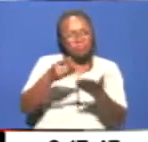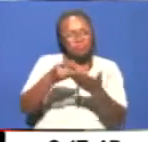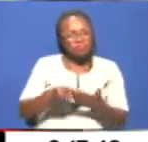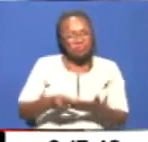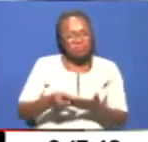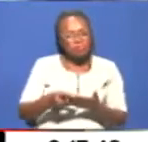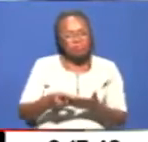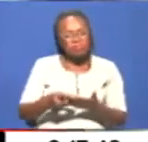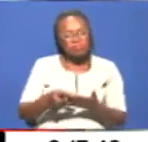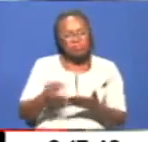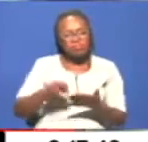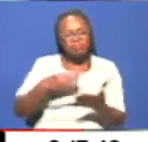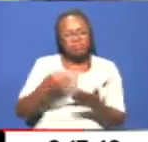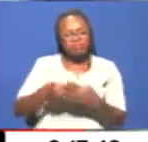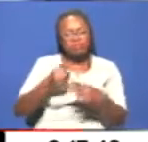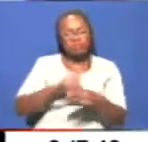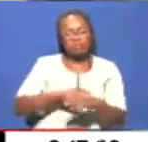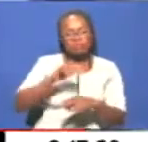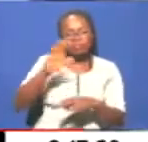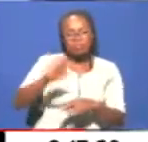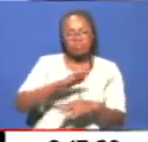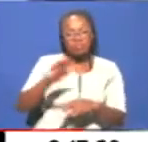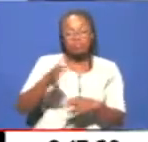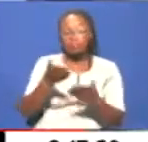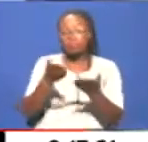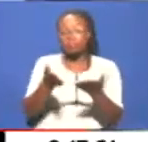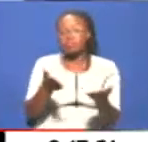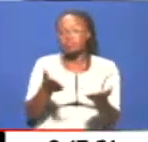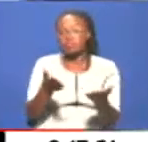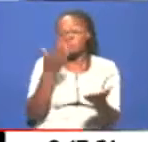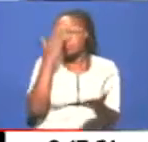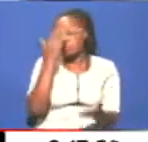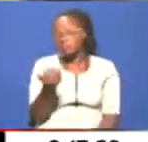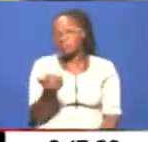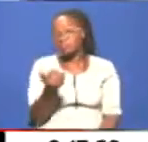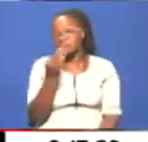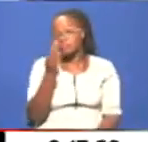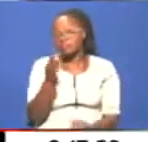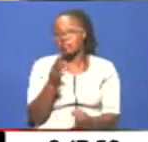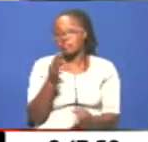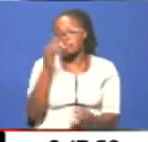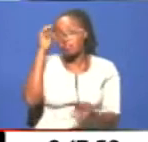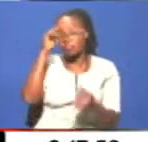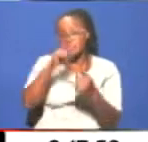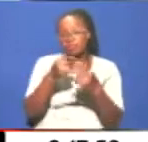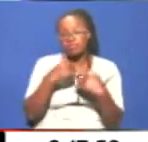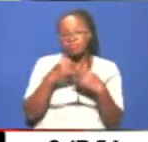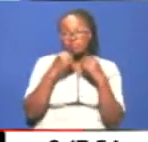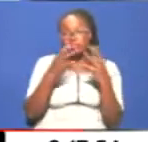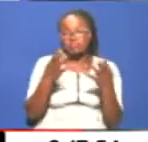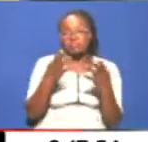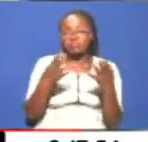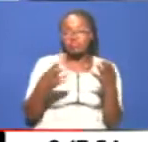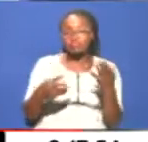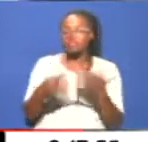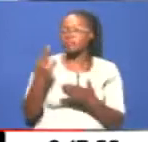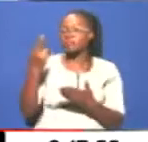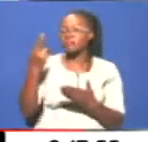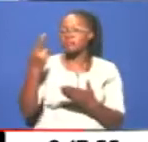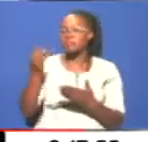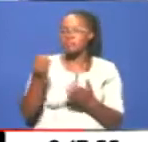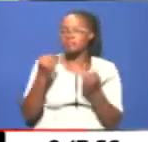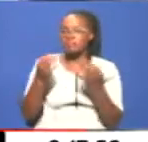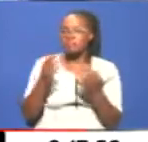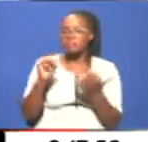the House when Parliament was in session? And if there was no intention of cutting out so many members of Parliament who may have